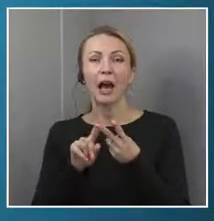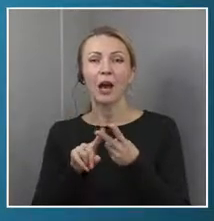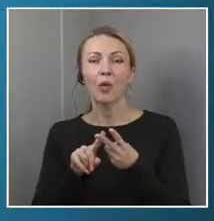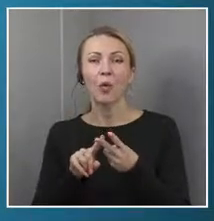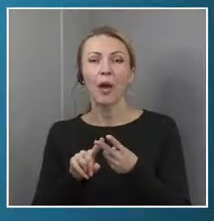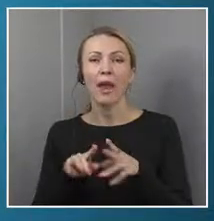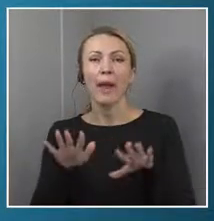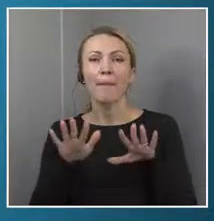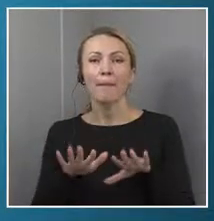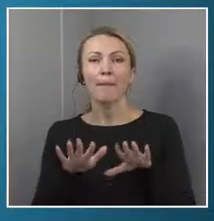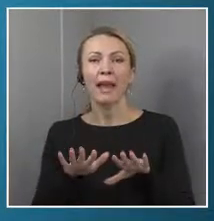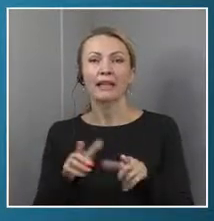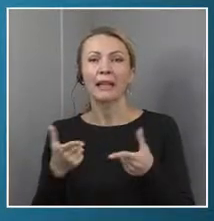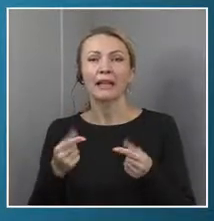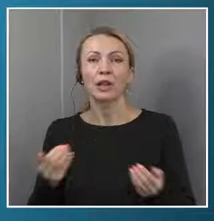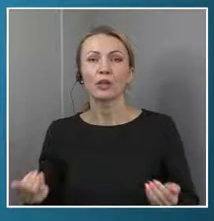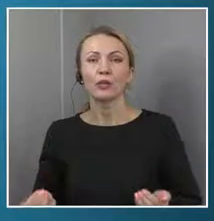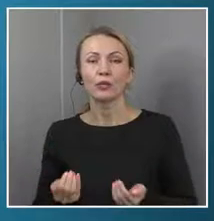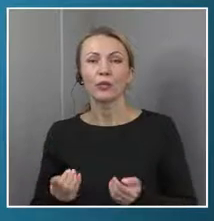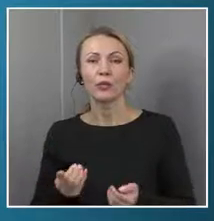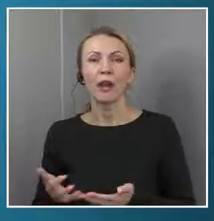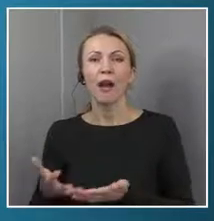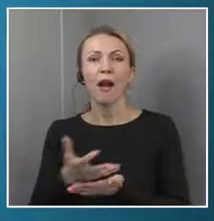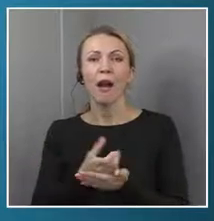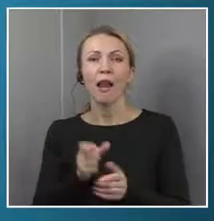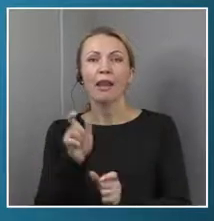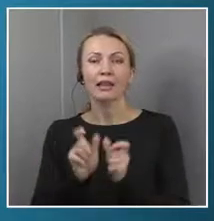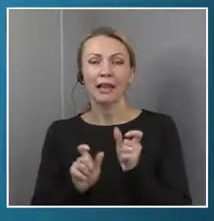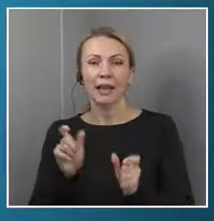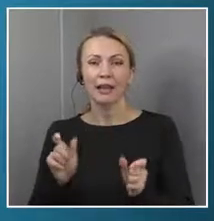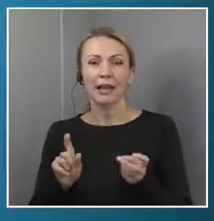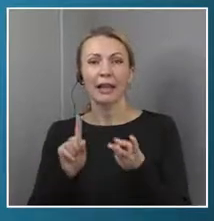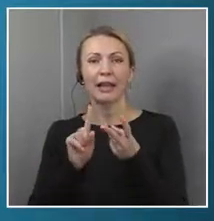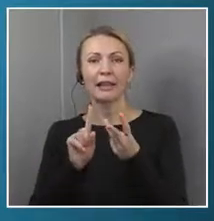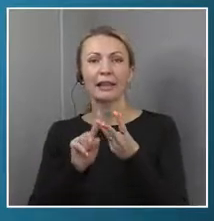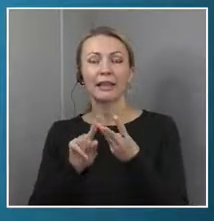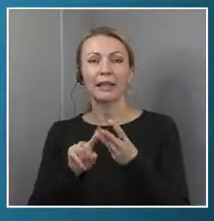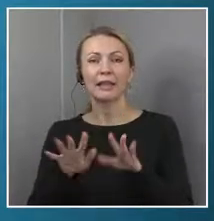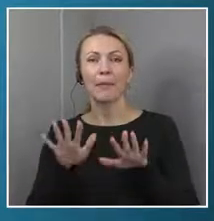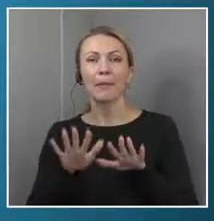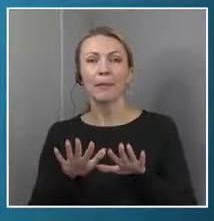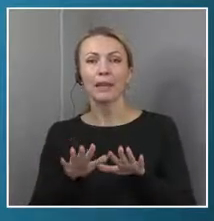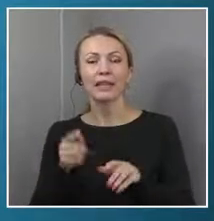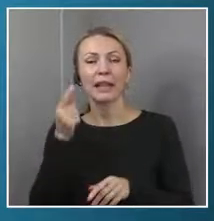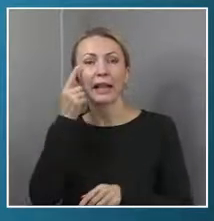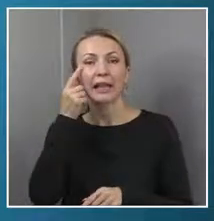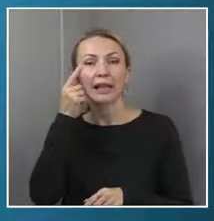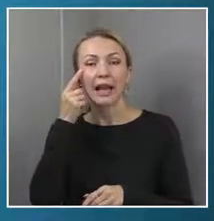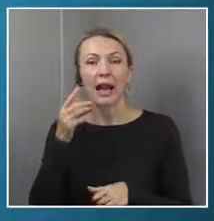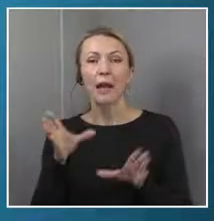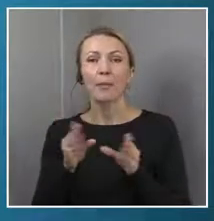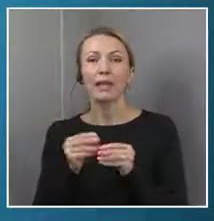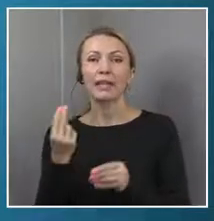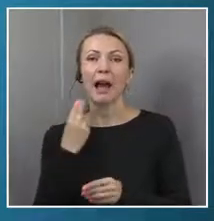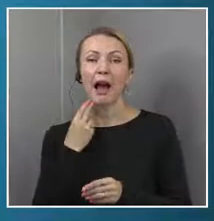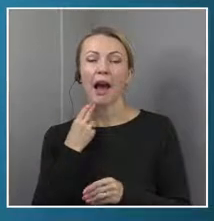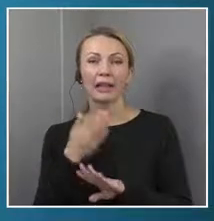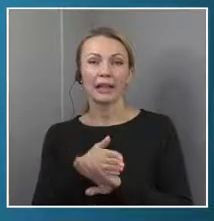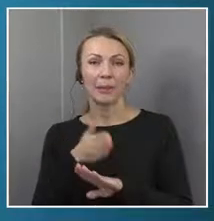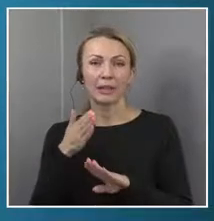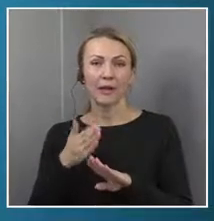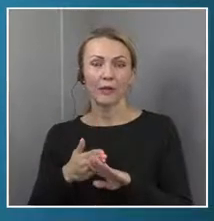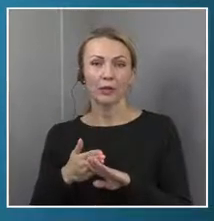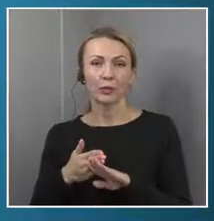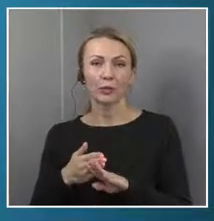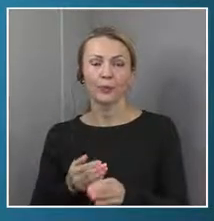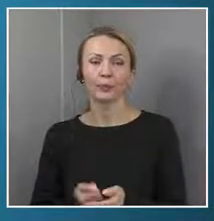US are then exported somewhere. Germany, 9%, followed by China and